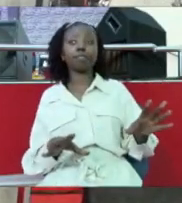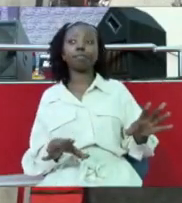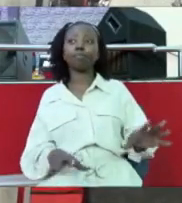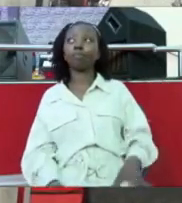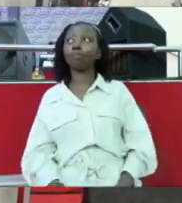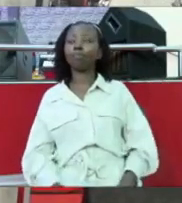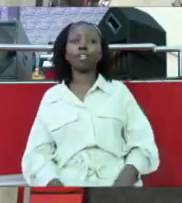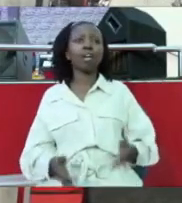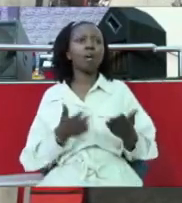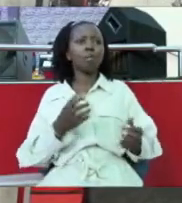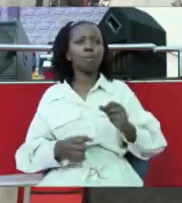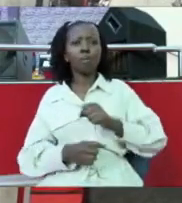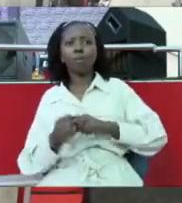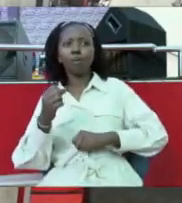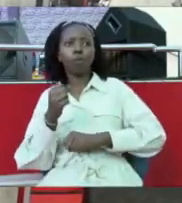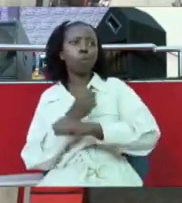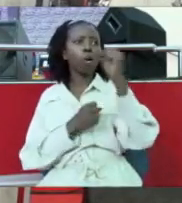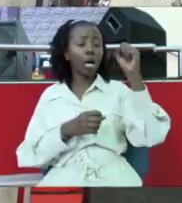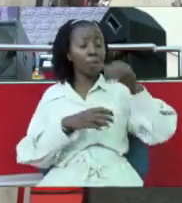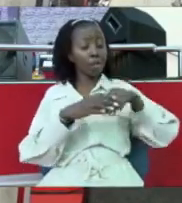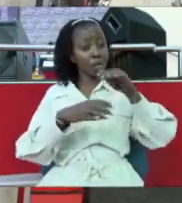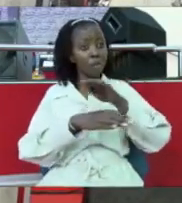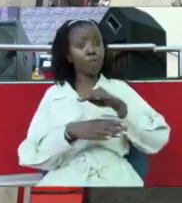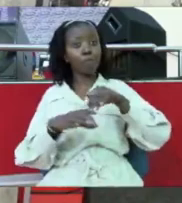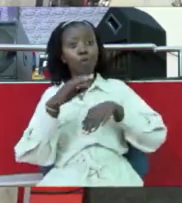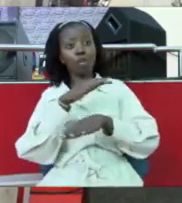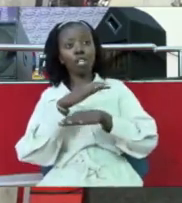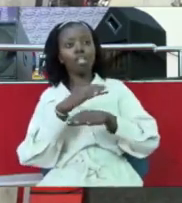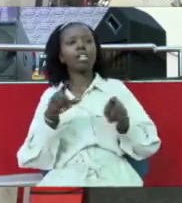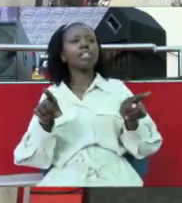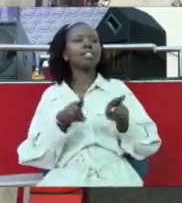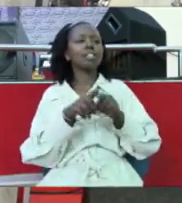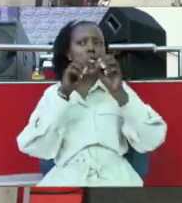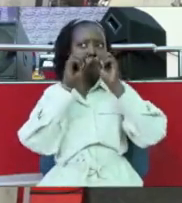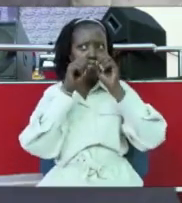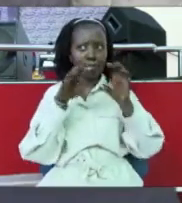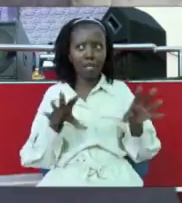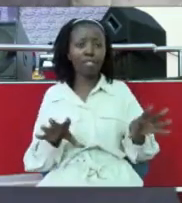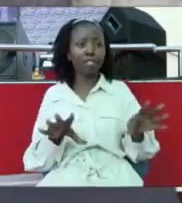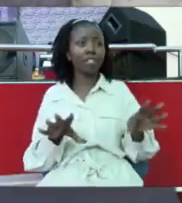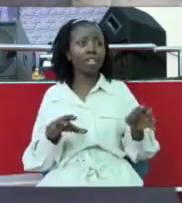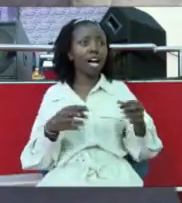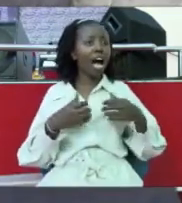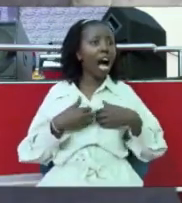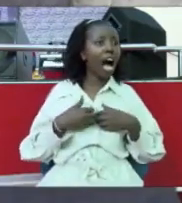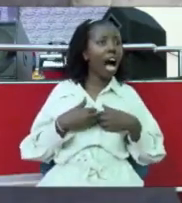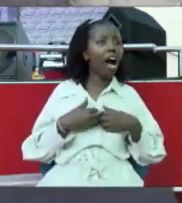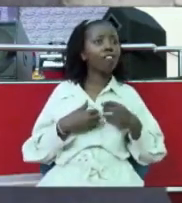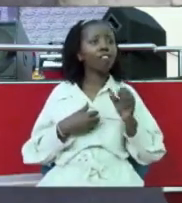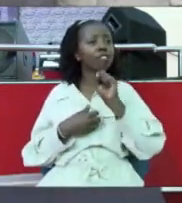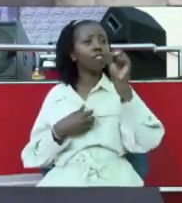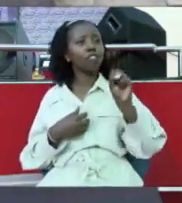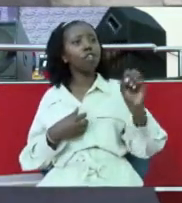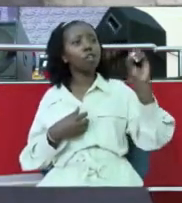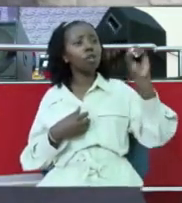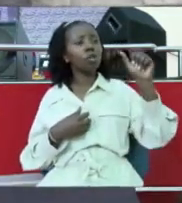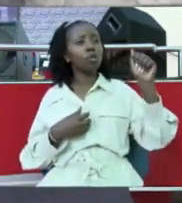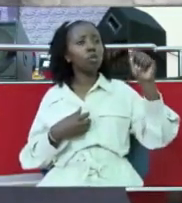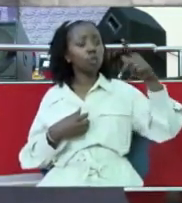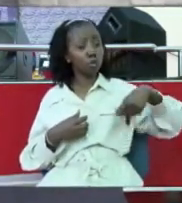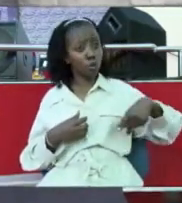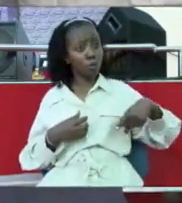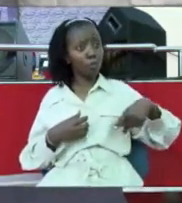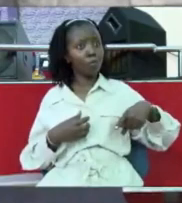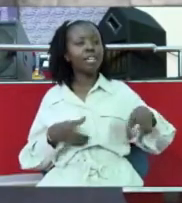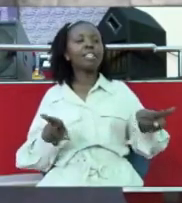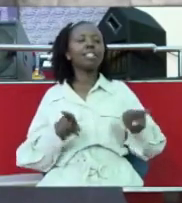Did you wake up in the morning? Je, uliamka asubuhi? That's a blessing. Hiyo ni baraka. Kulikuwa na kasabuni kakuoga? That's a blessing. You had some soap to